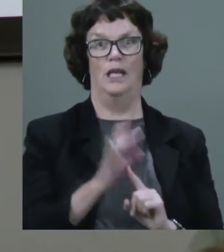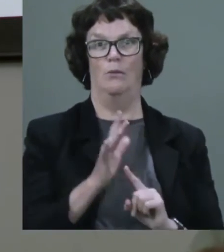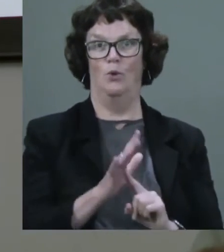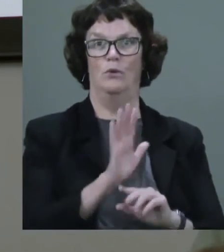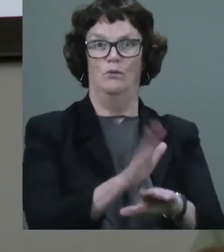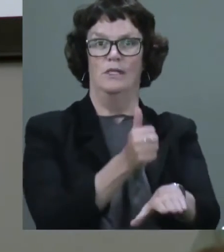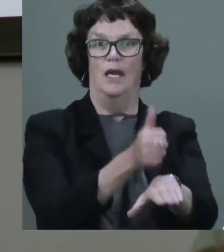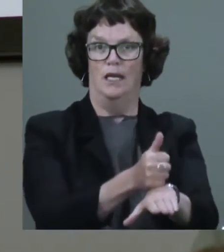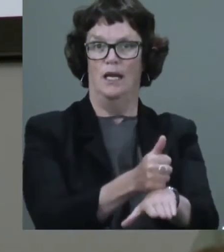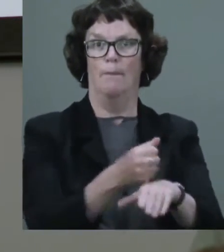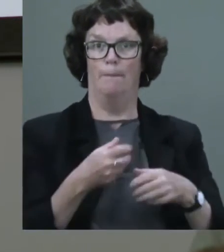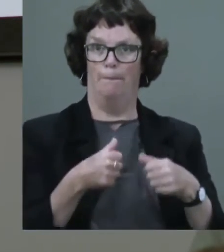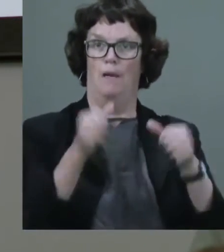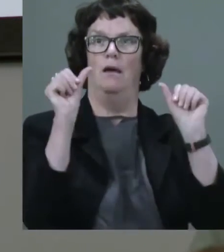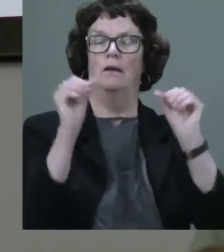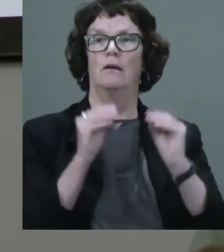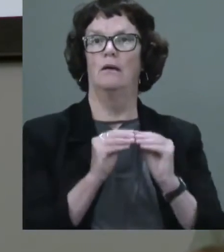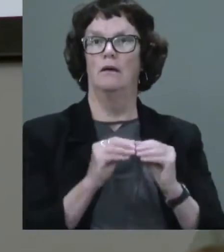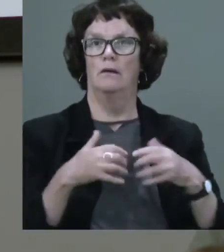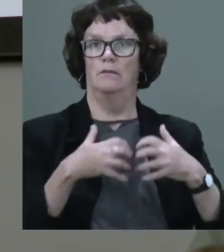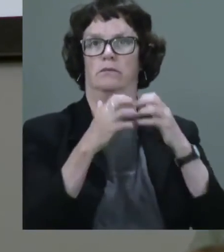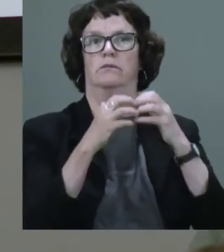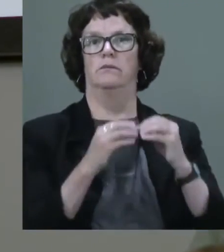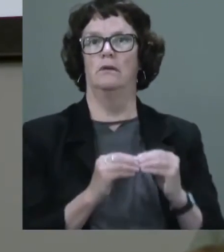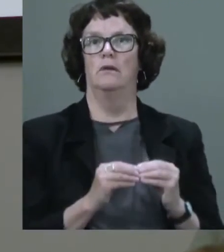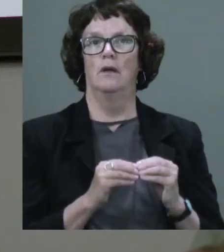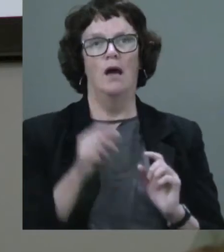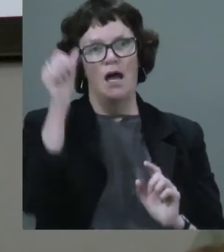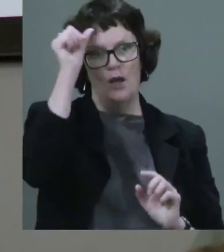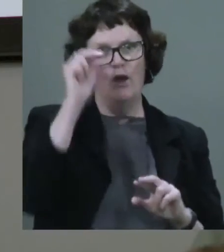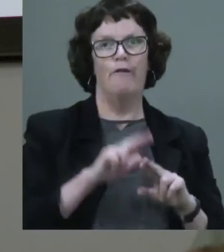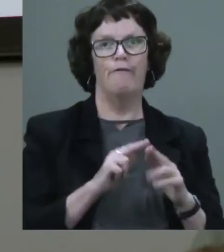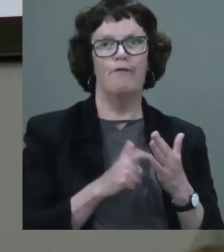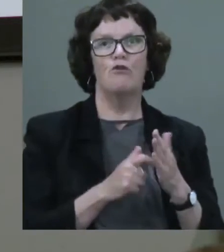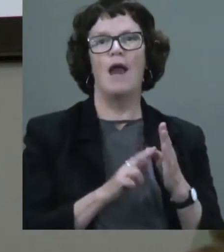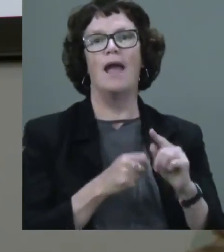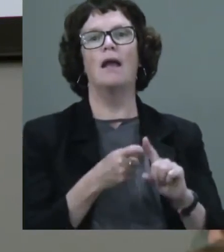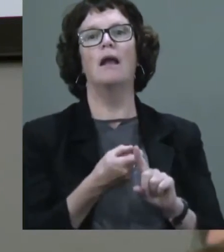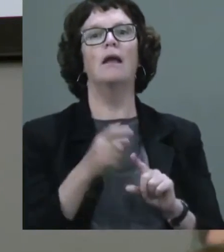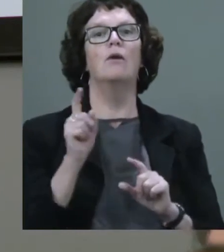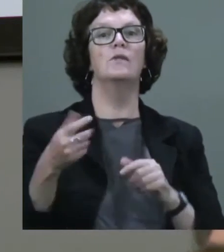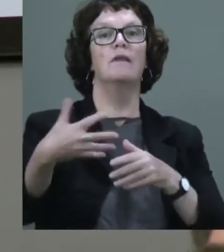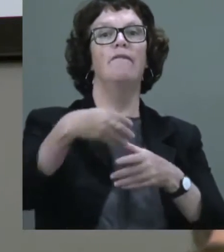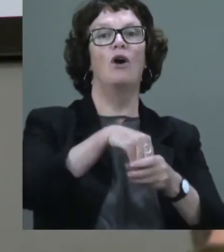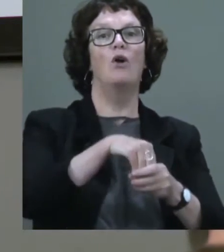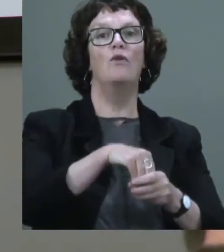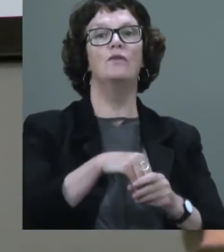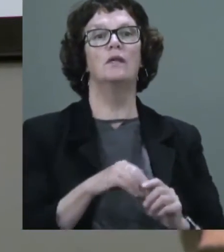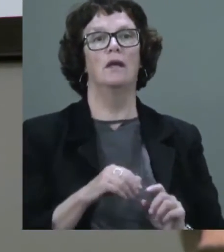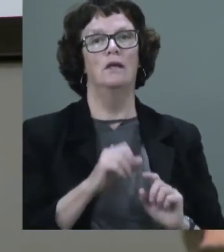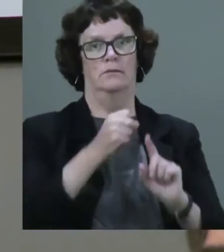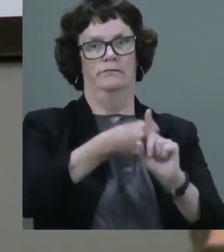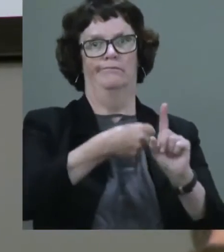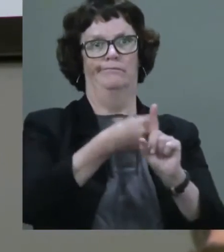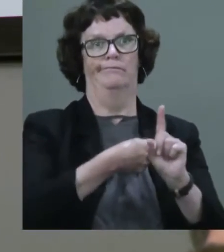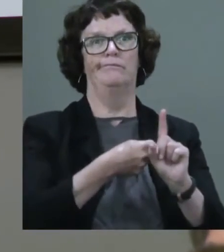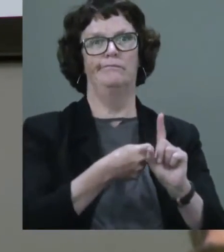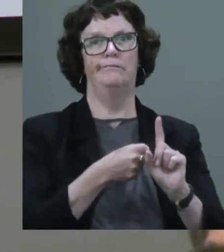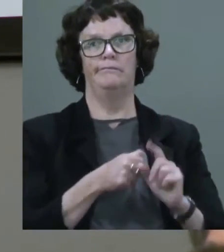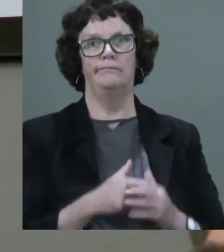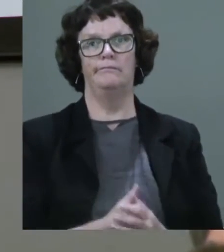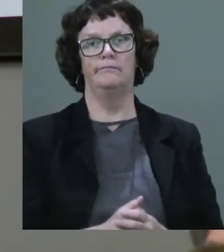and getting the CRPD. I know that Frank, who's sitting in the middle, was an absolute key contributor.